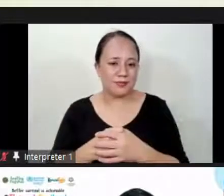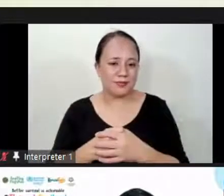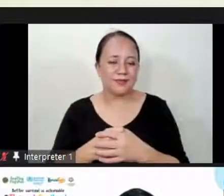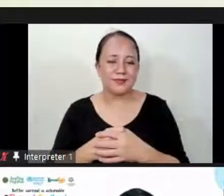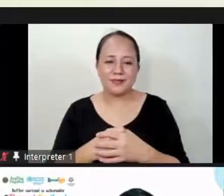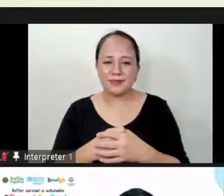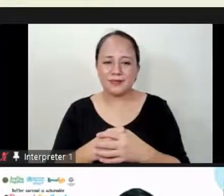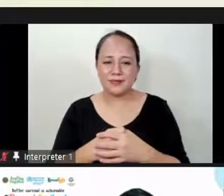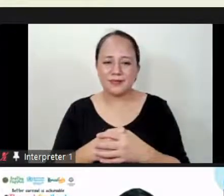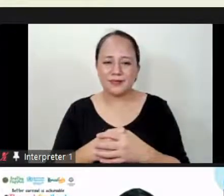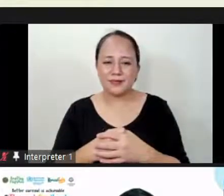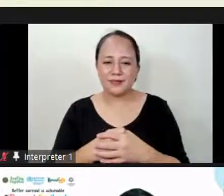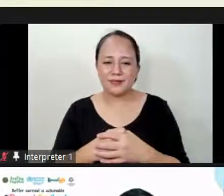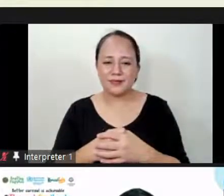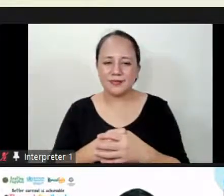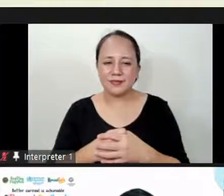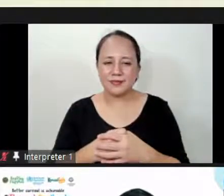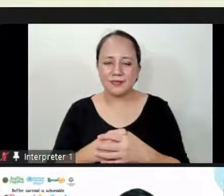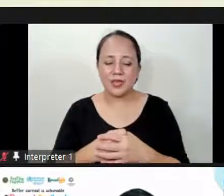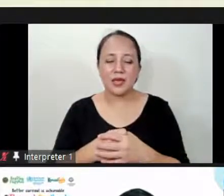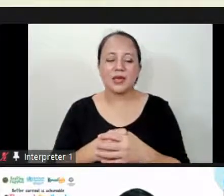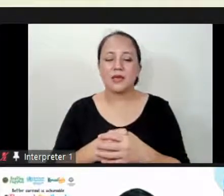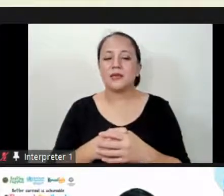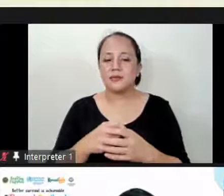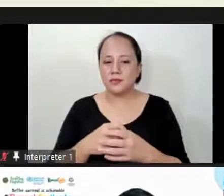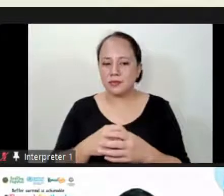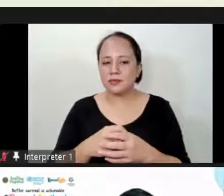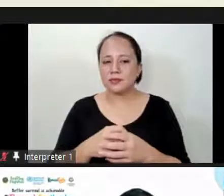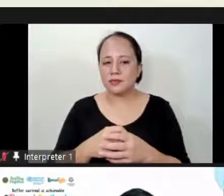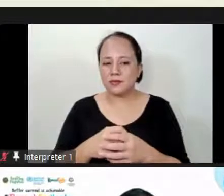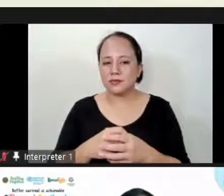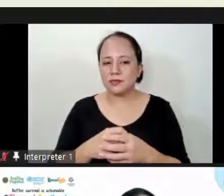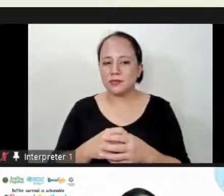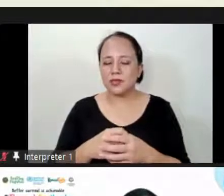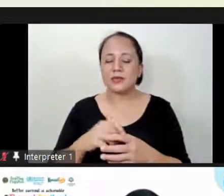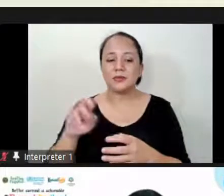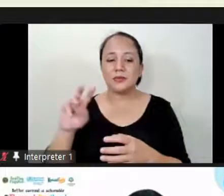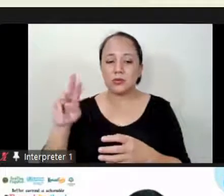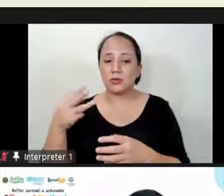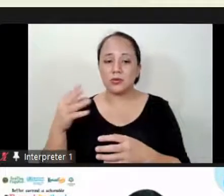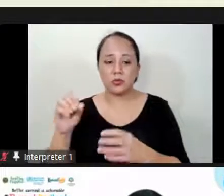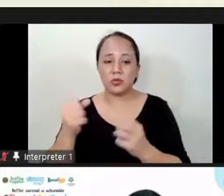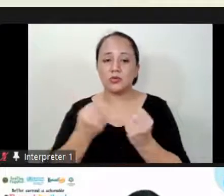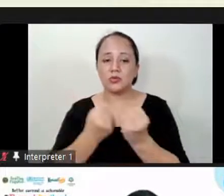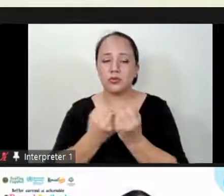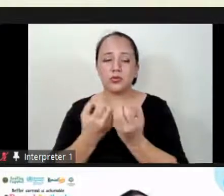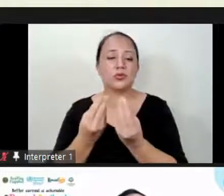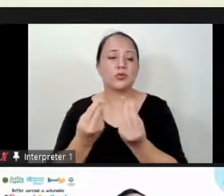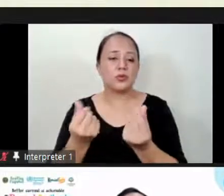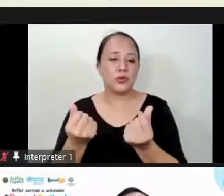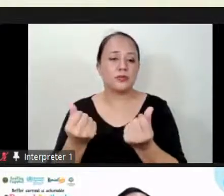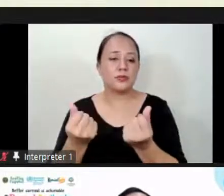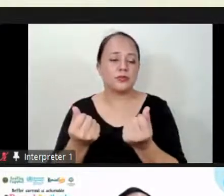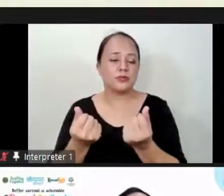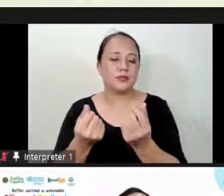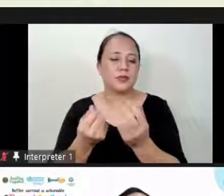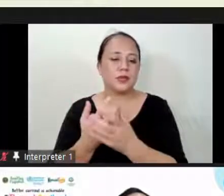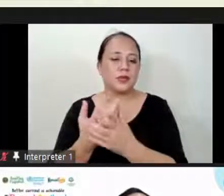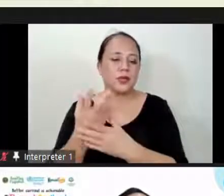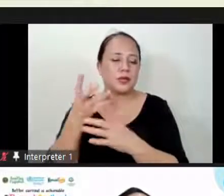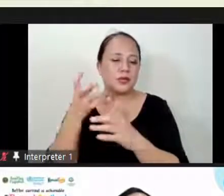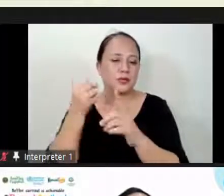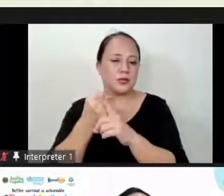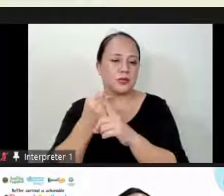is something that WHO supports to address the growing burden and achieve